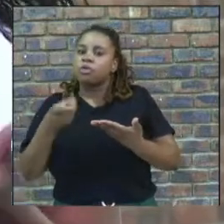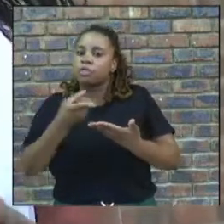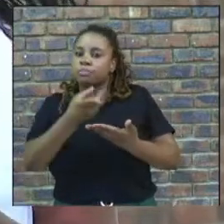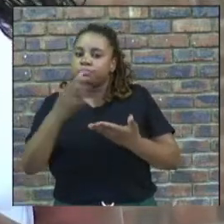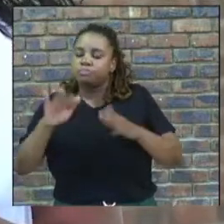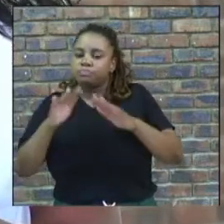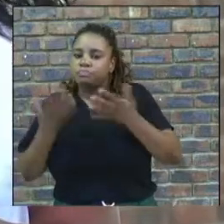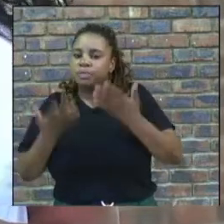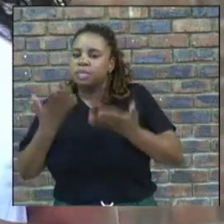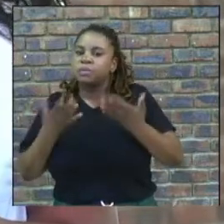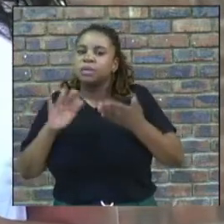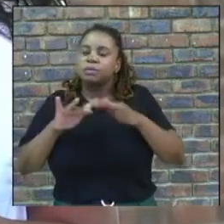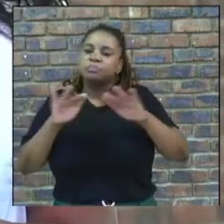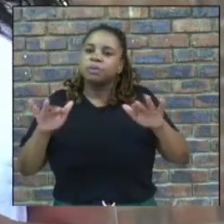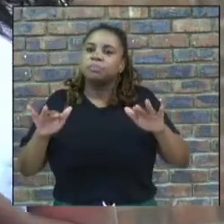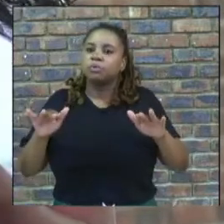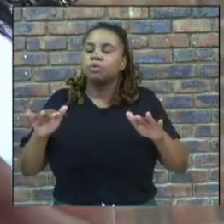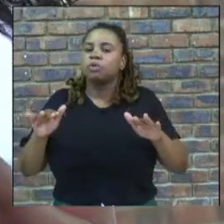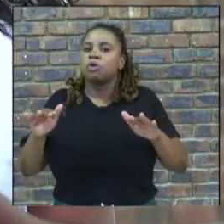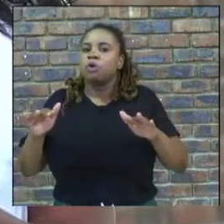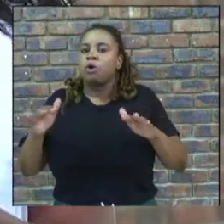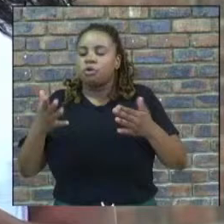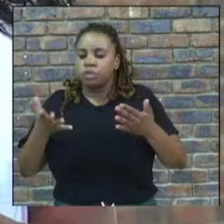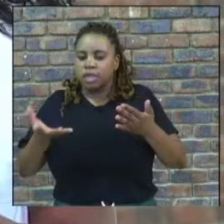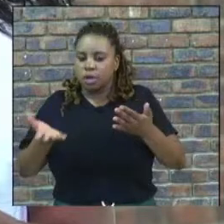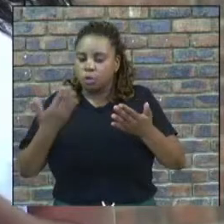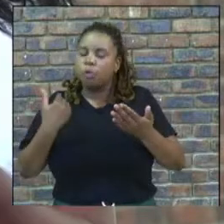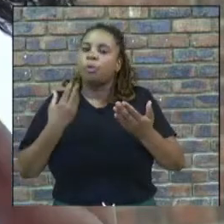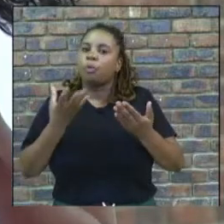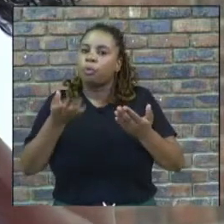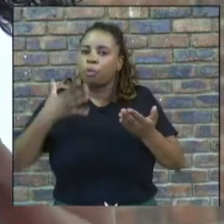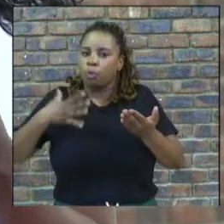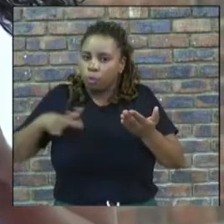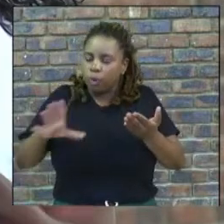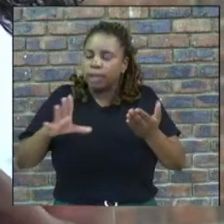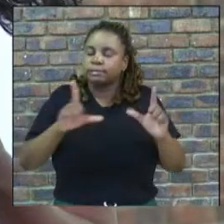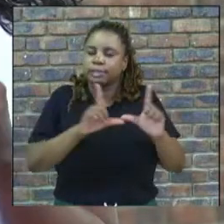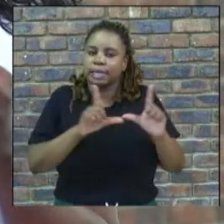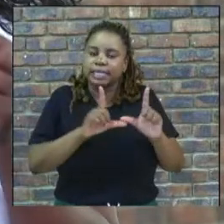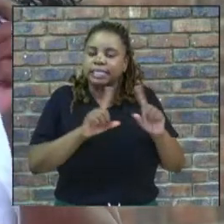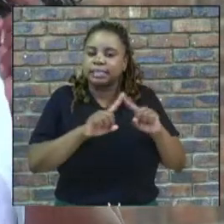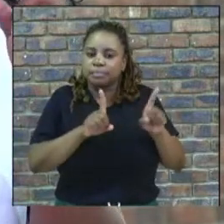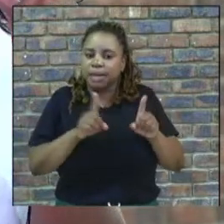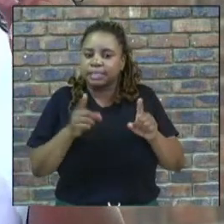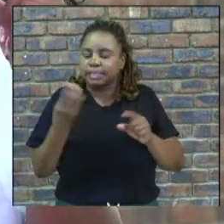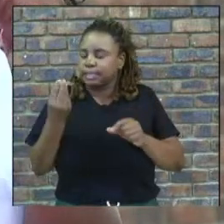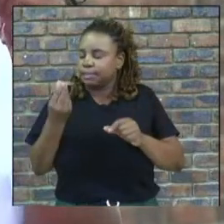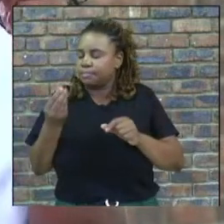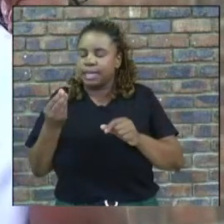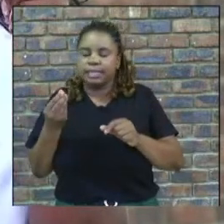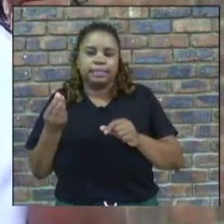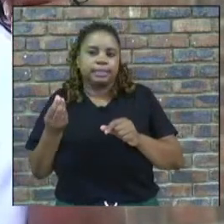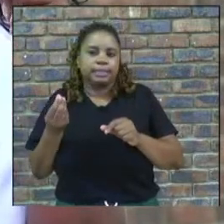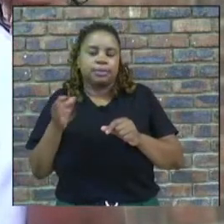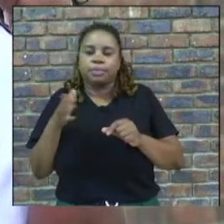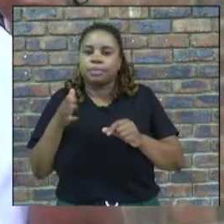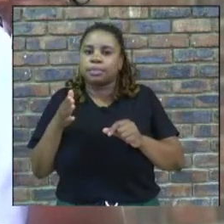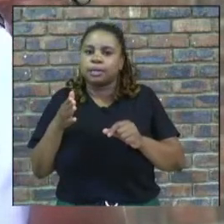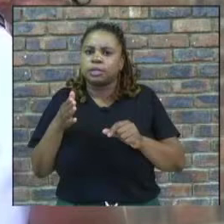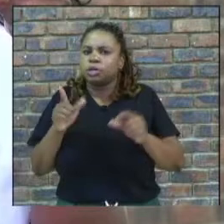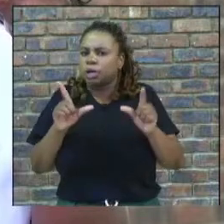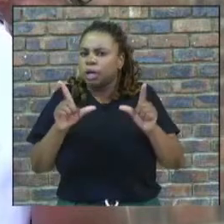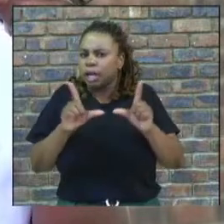epa. So ke question tsa ka eo hore e ka re sokola tšheletenyana ya ho reka motšhininyana o rokang